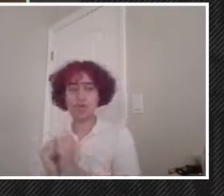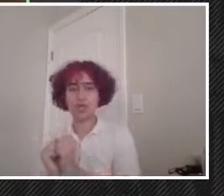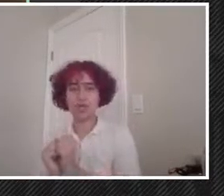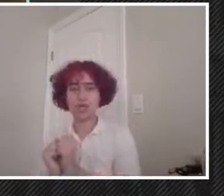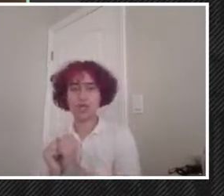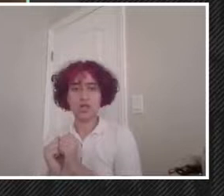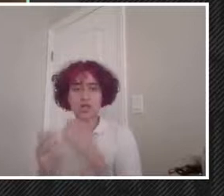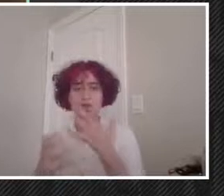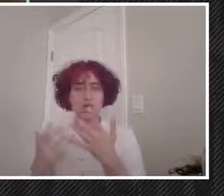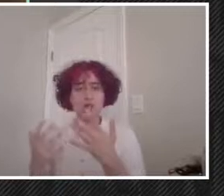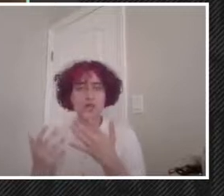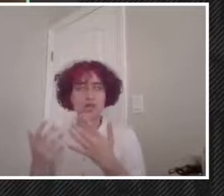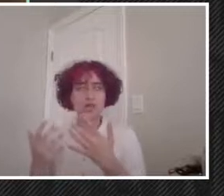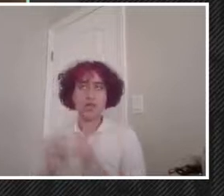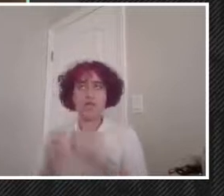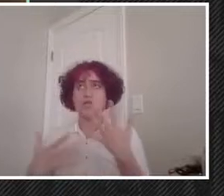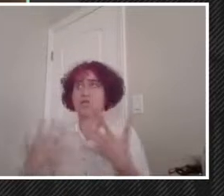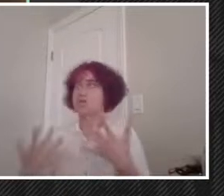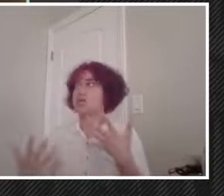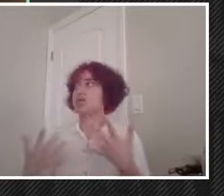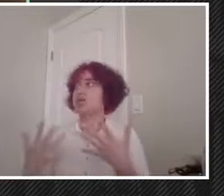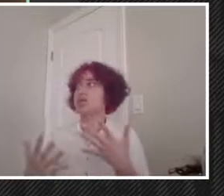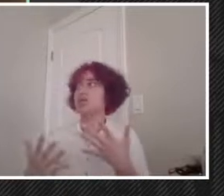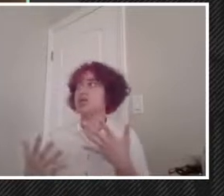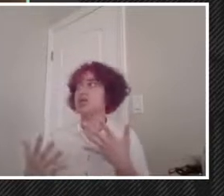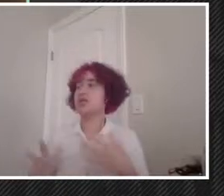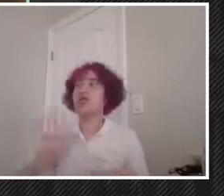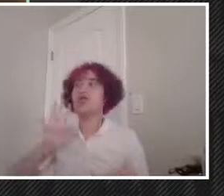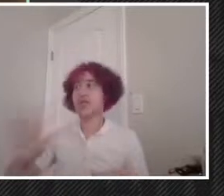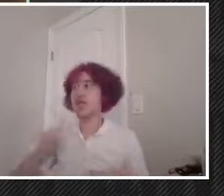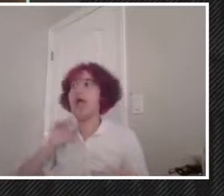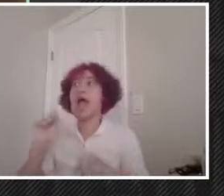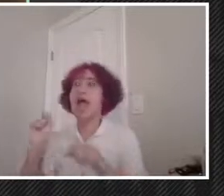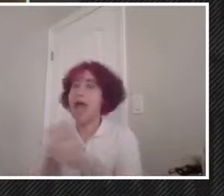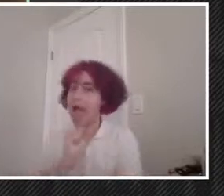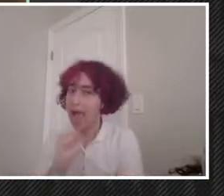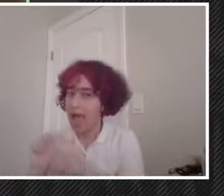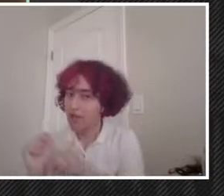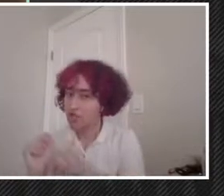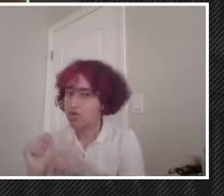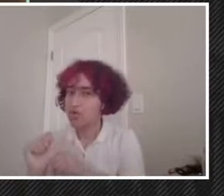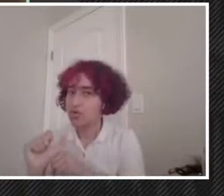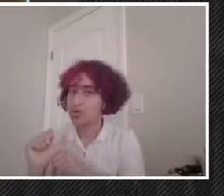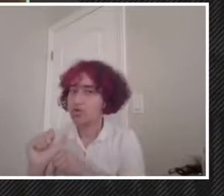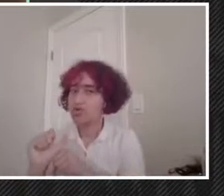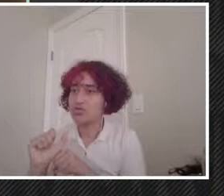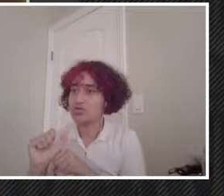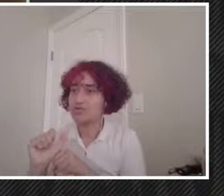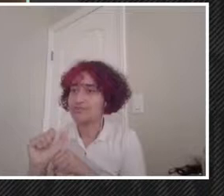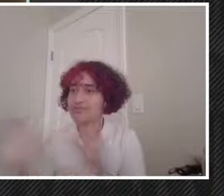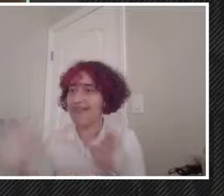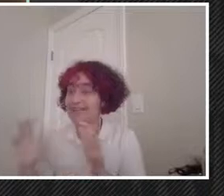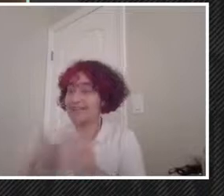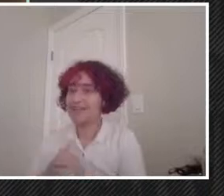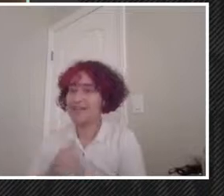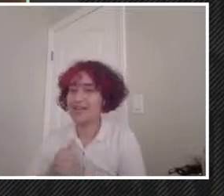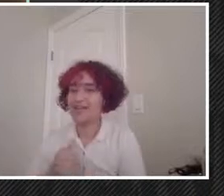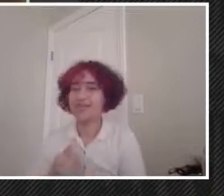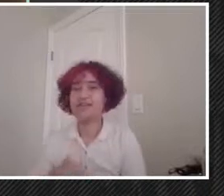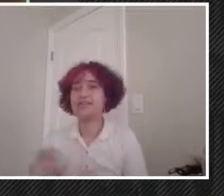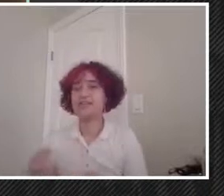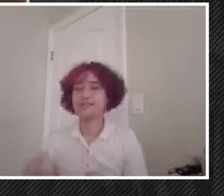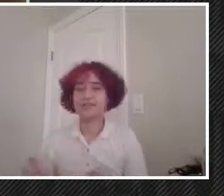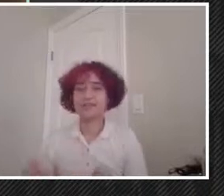as it relates to their actual crimes or their activity, that there are clear disparities